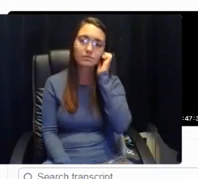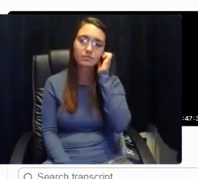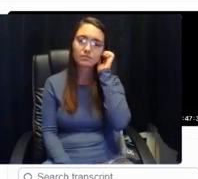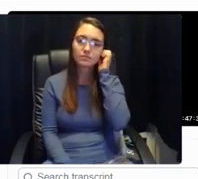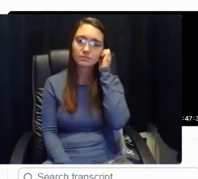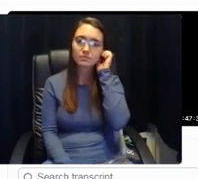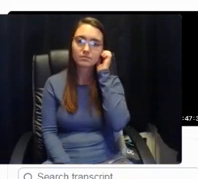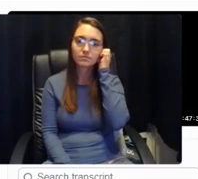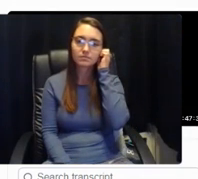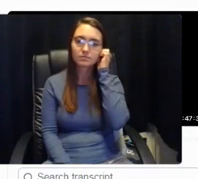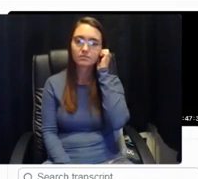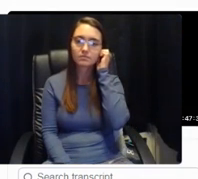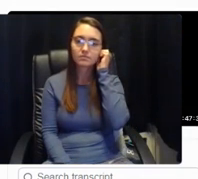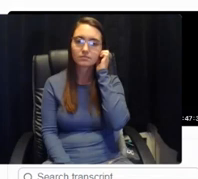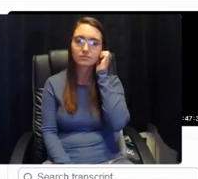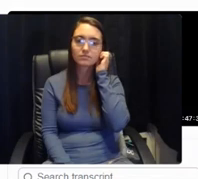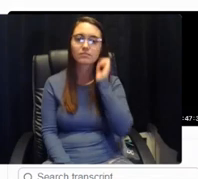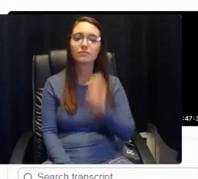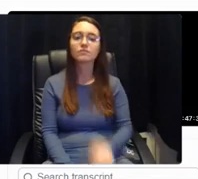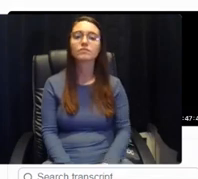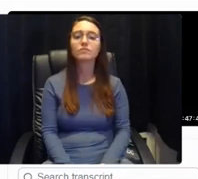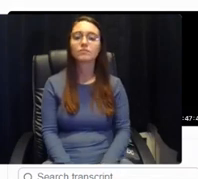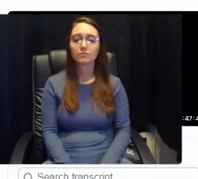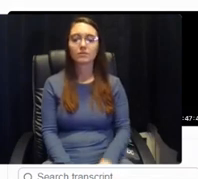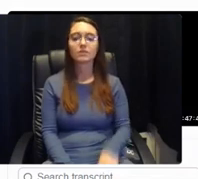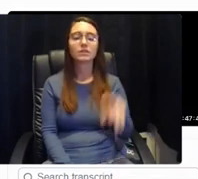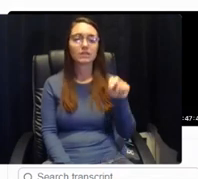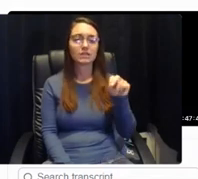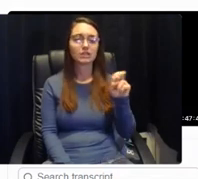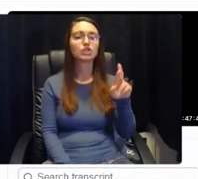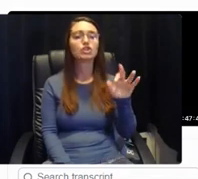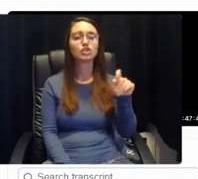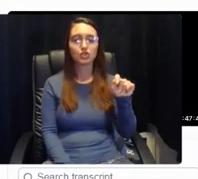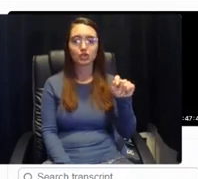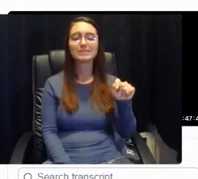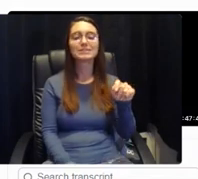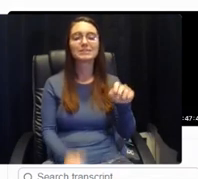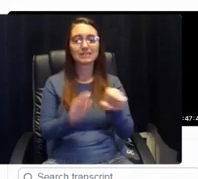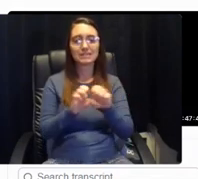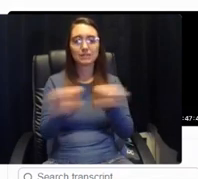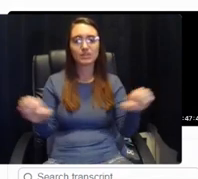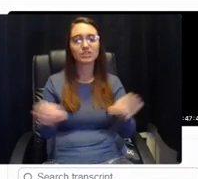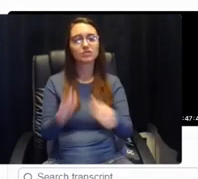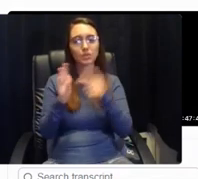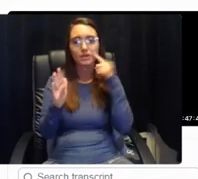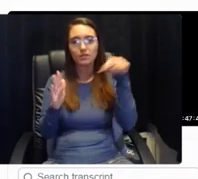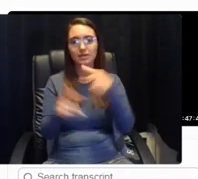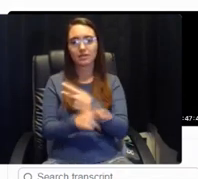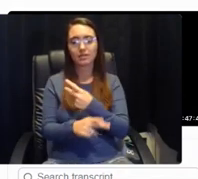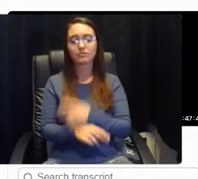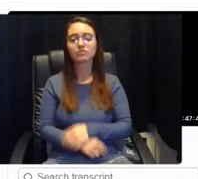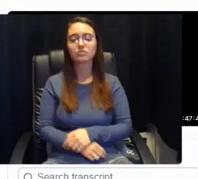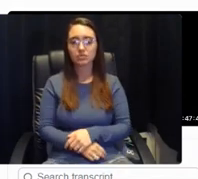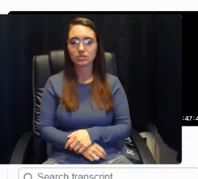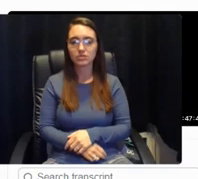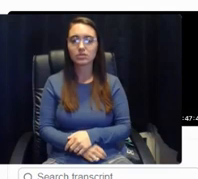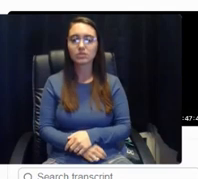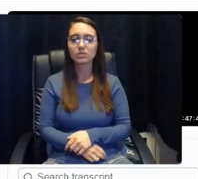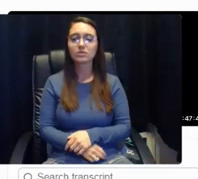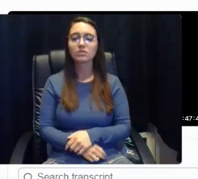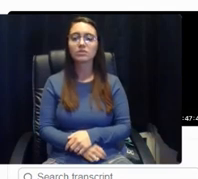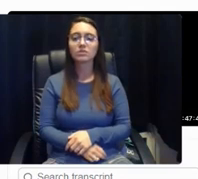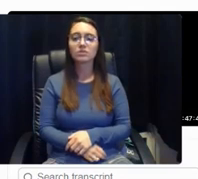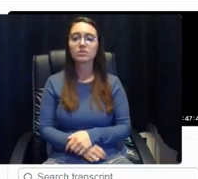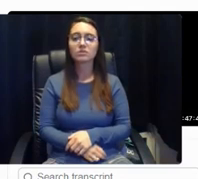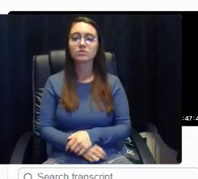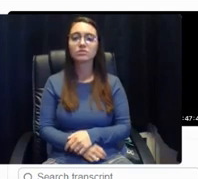Require use of Nernst equations to do calculations. So one had to put the concentration